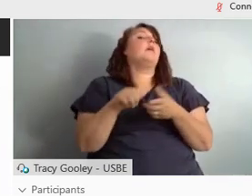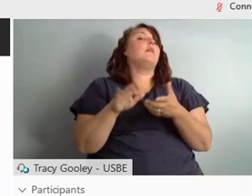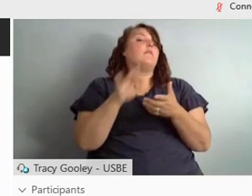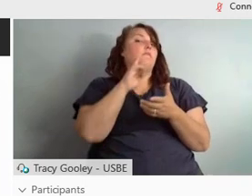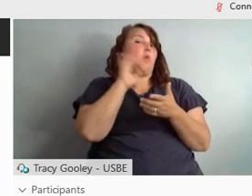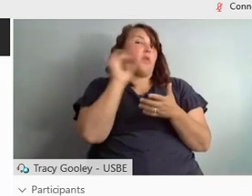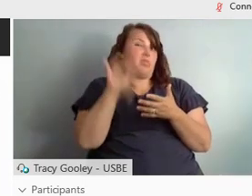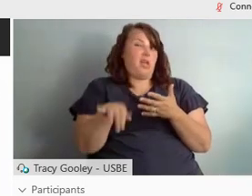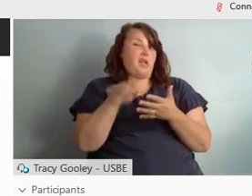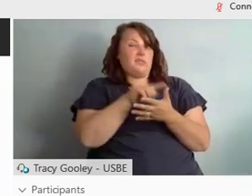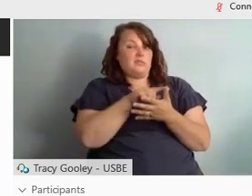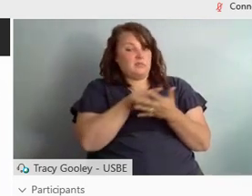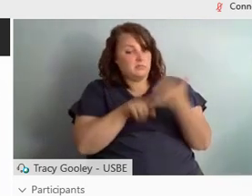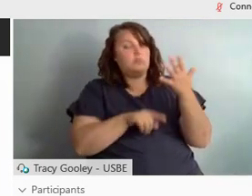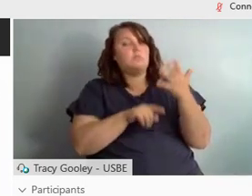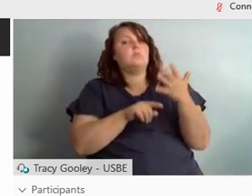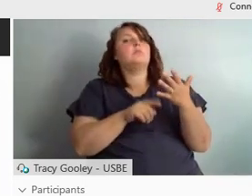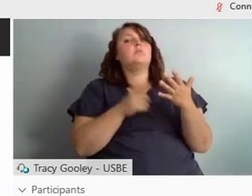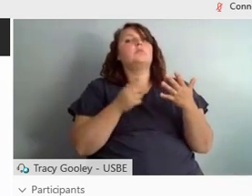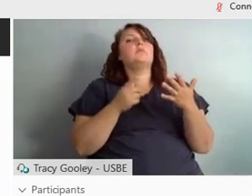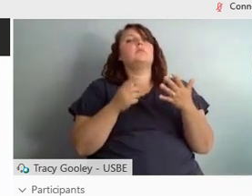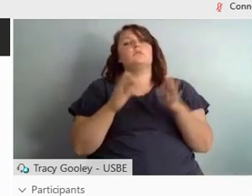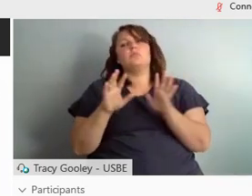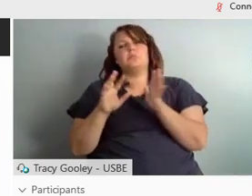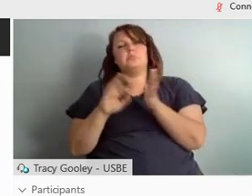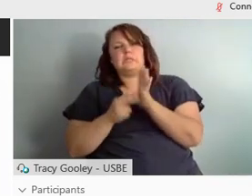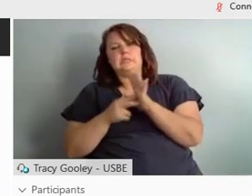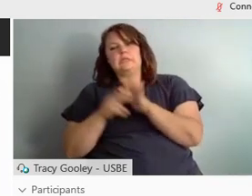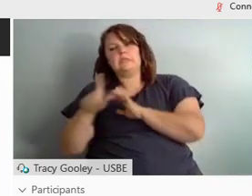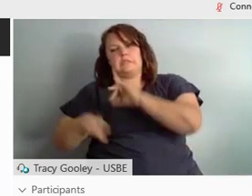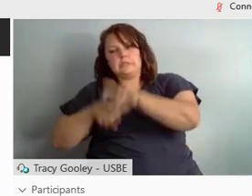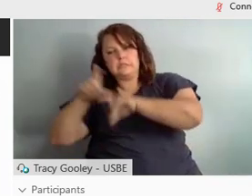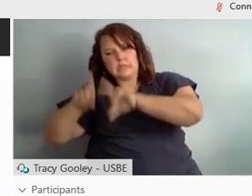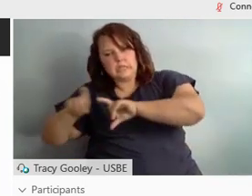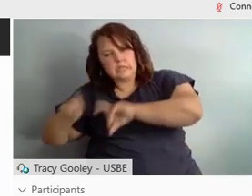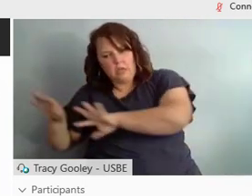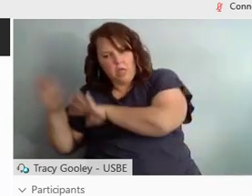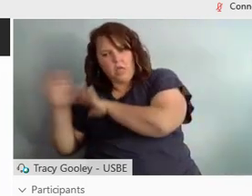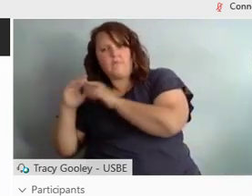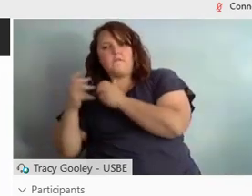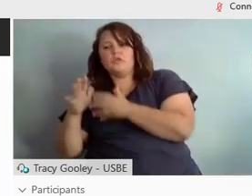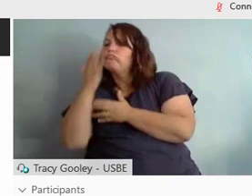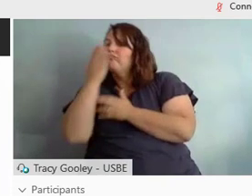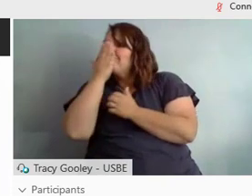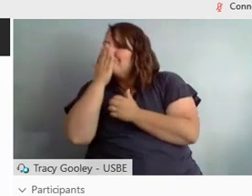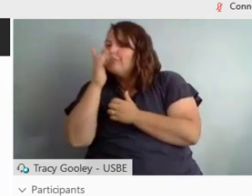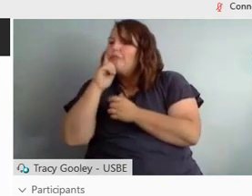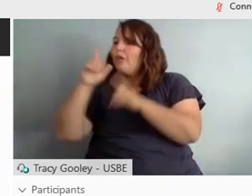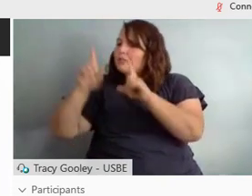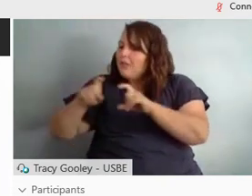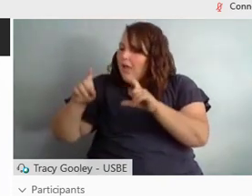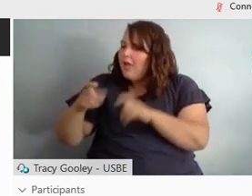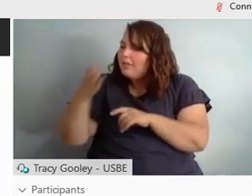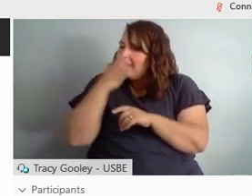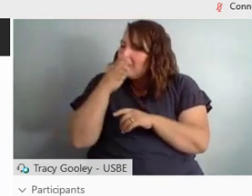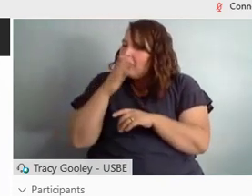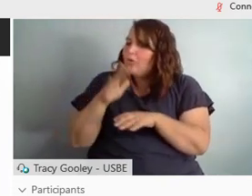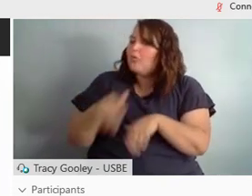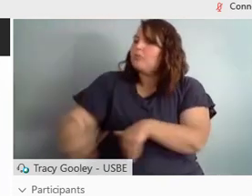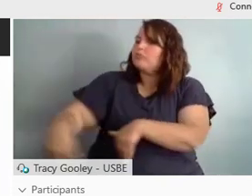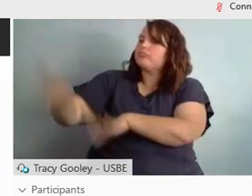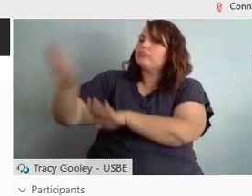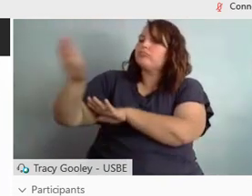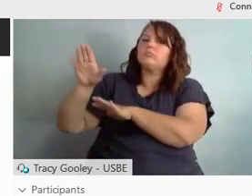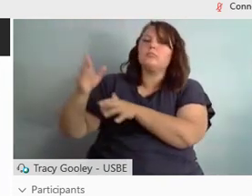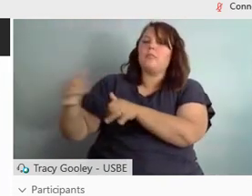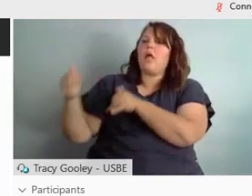will do is after you complete the testing with the student, you'll thank them for taking the test and send them on